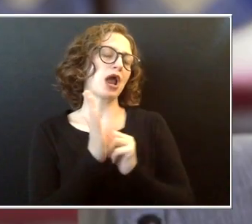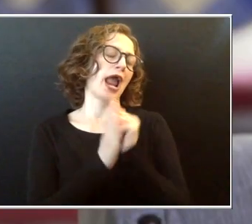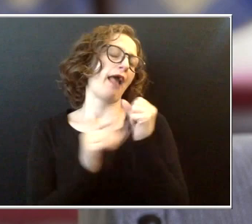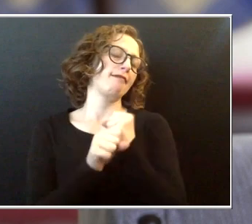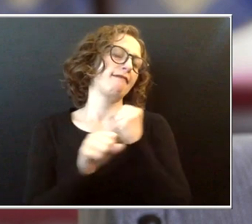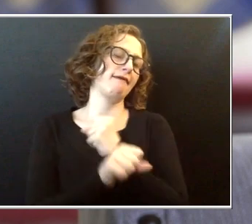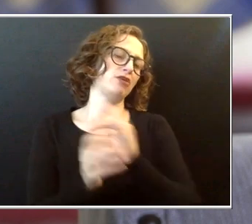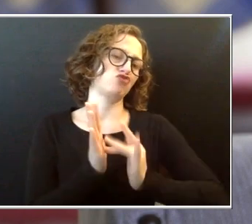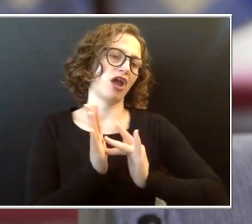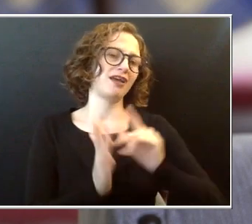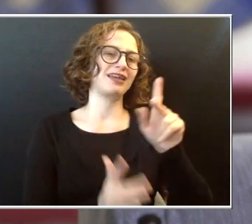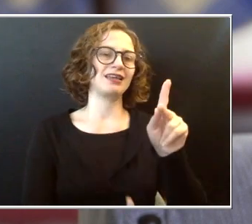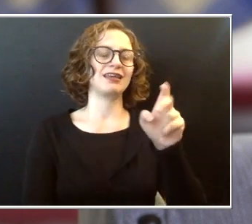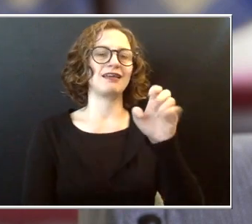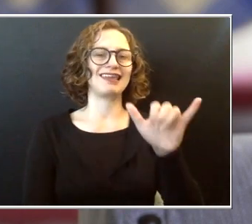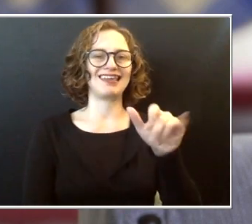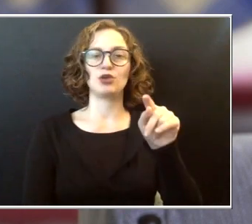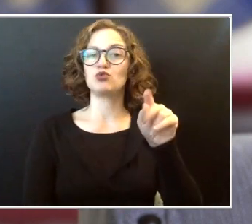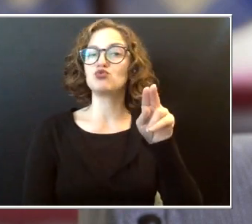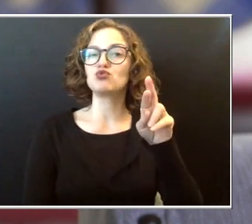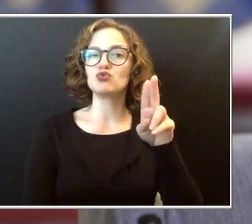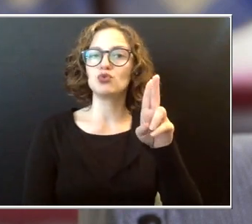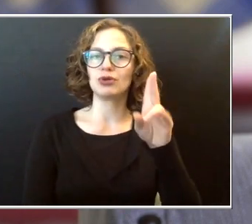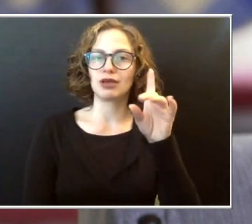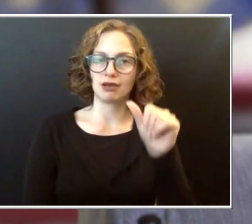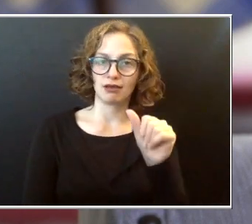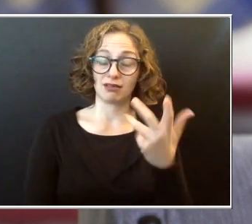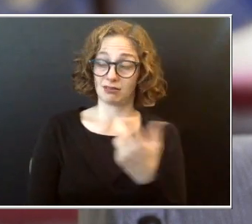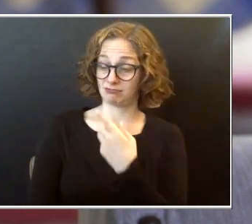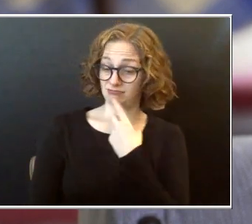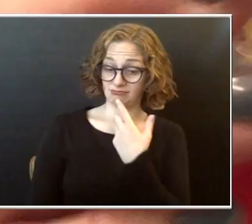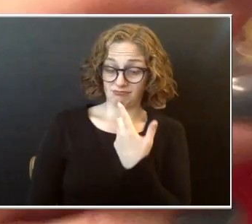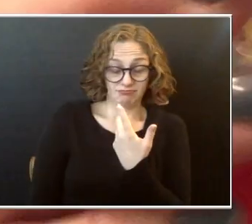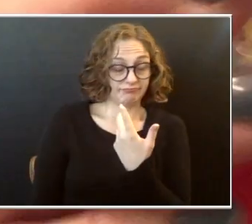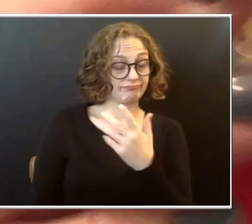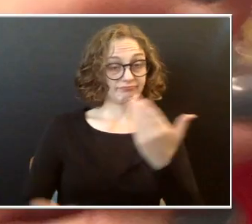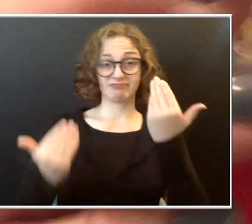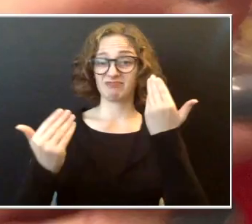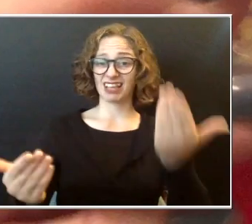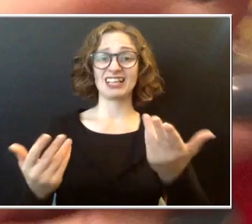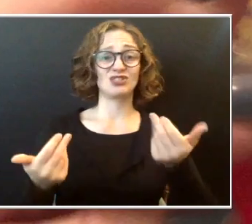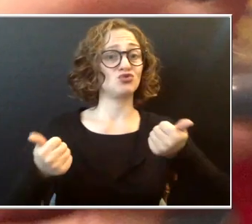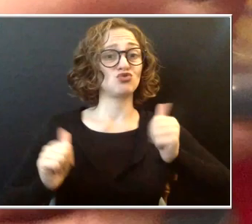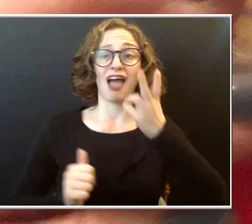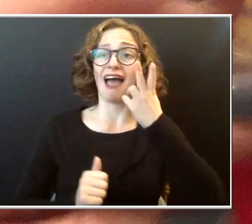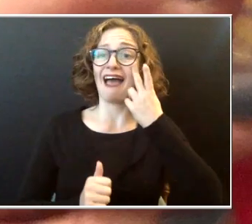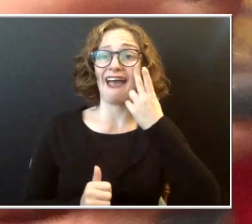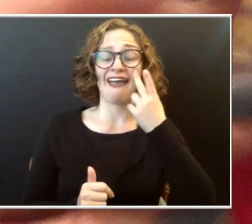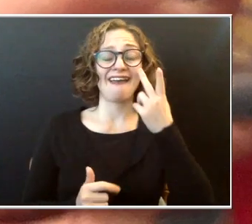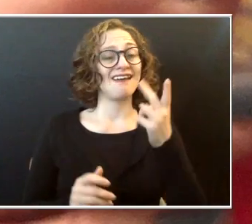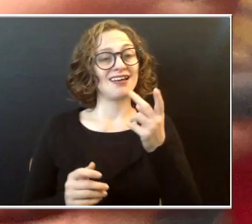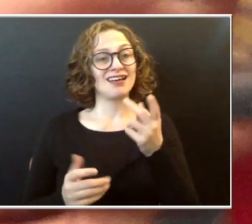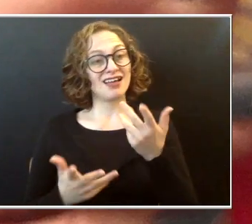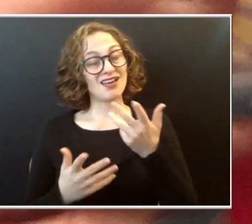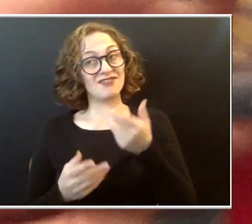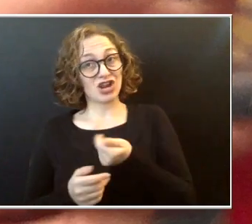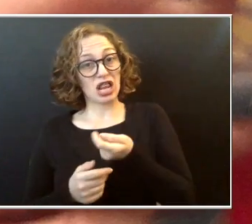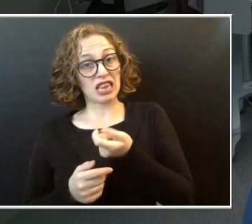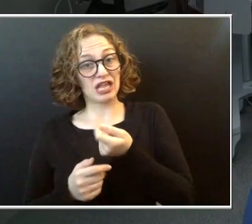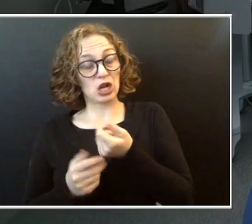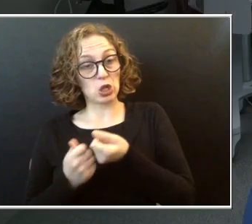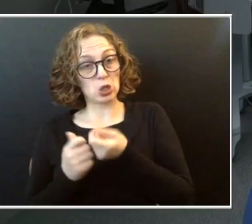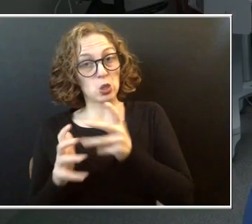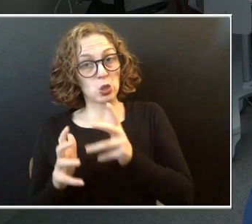because what do I have to lose? Of course, I mean, everything to gain. The drug worked and shrunk the cancer as doctors